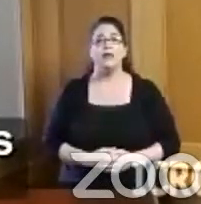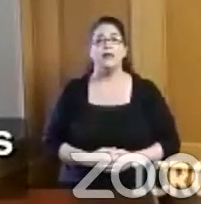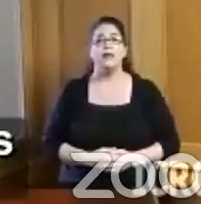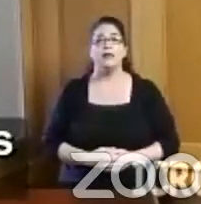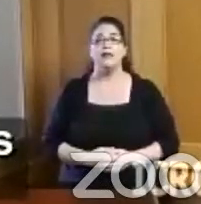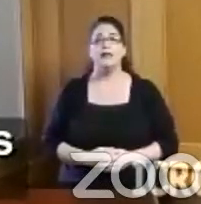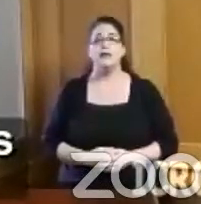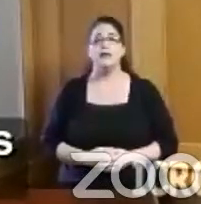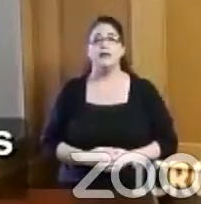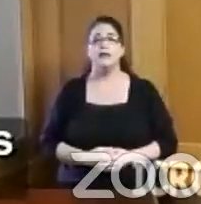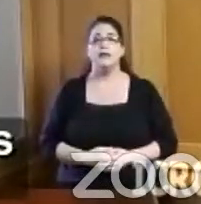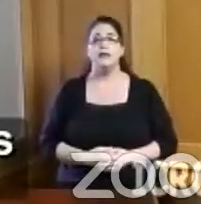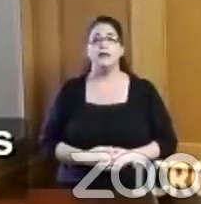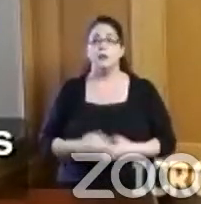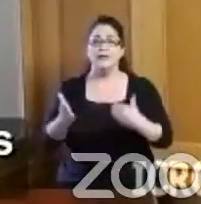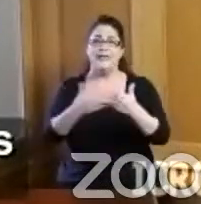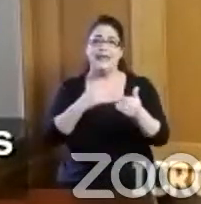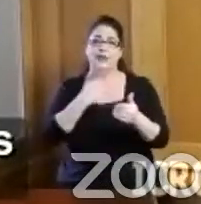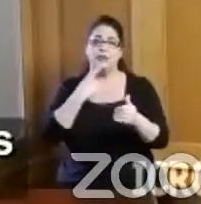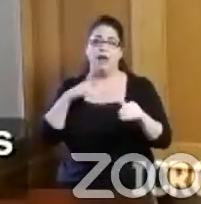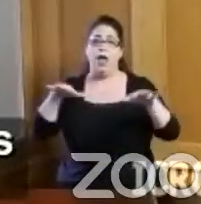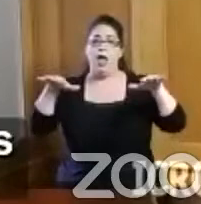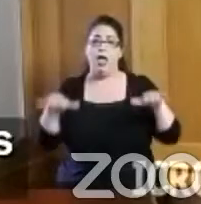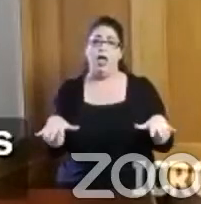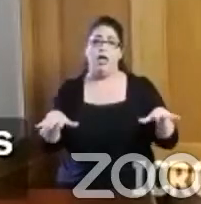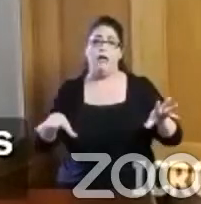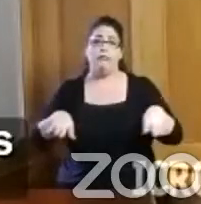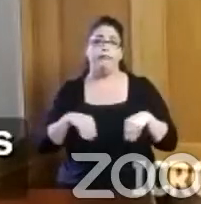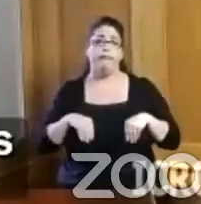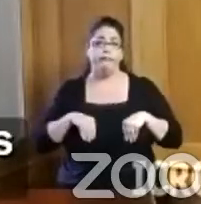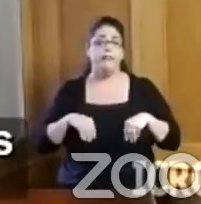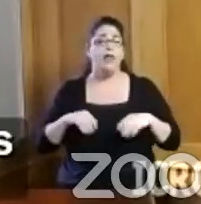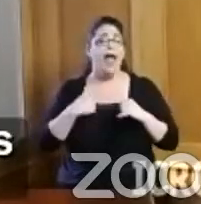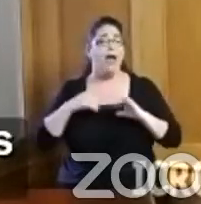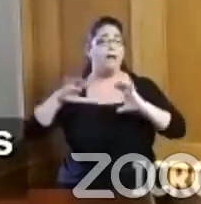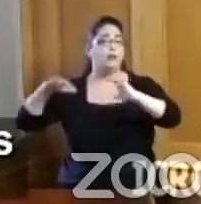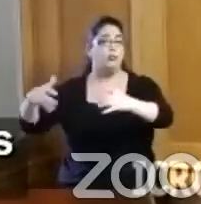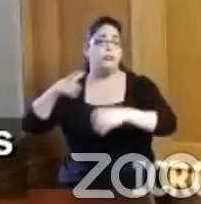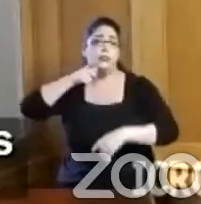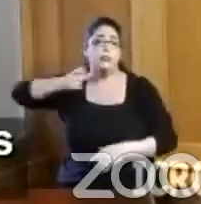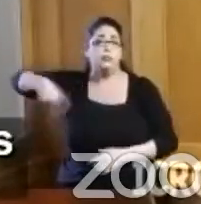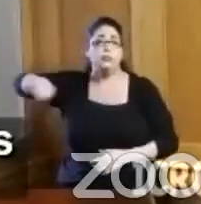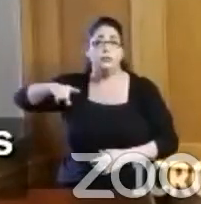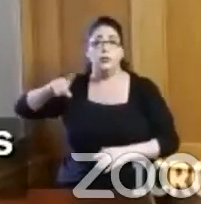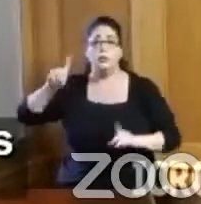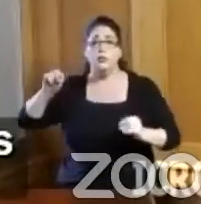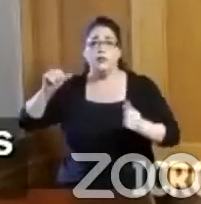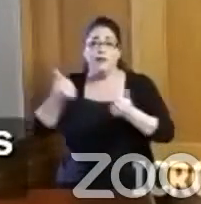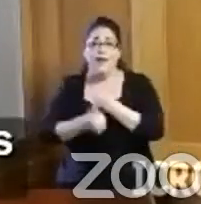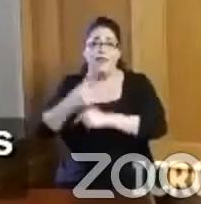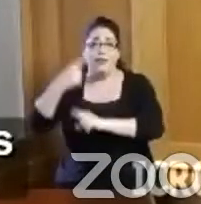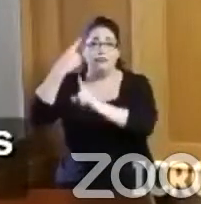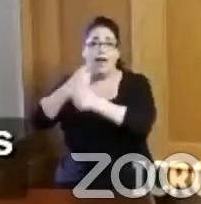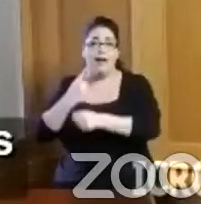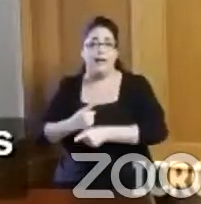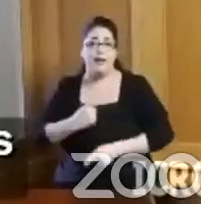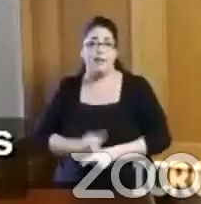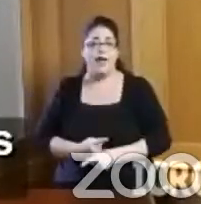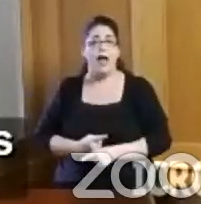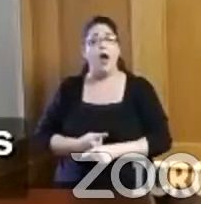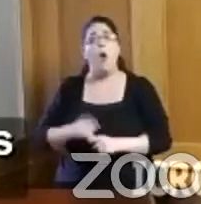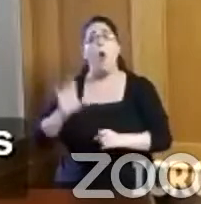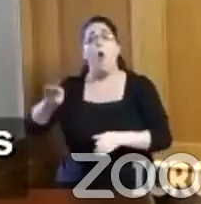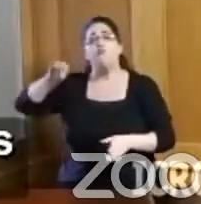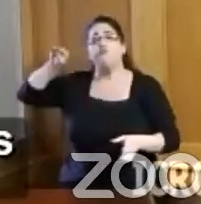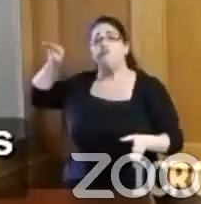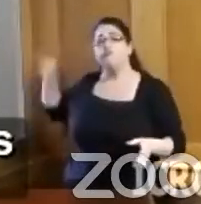So it's very easy to be complacent, say, yay, we finally got a group that is doing everything right. We can now set this on the back